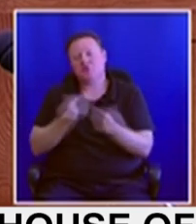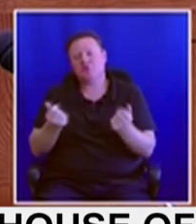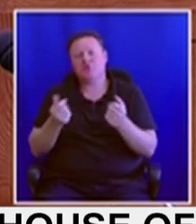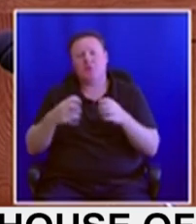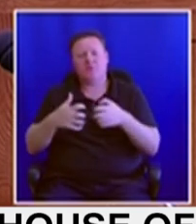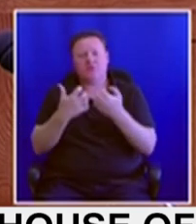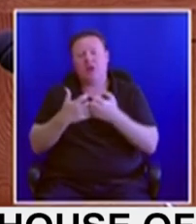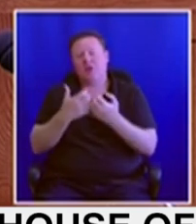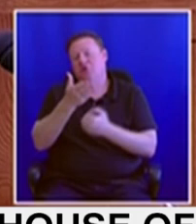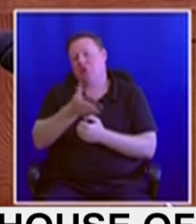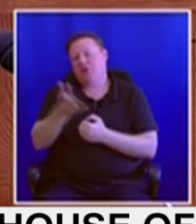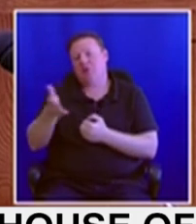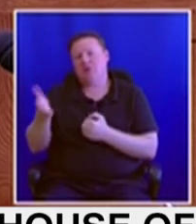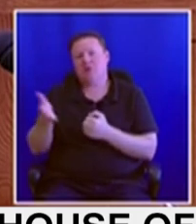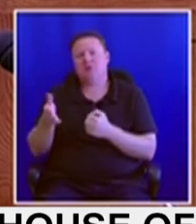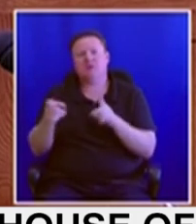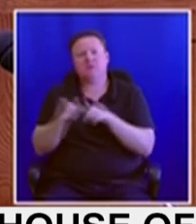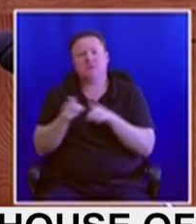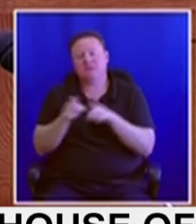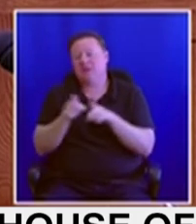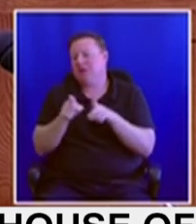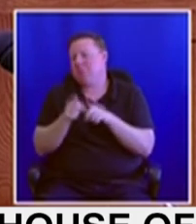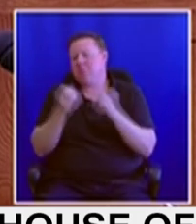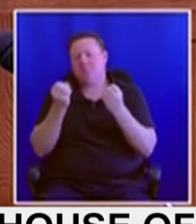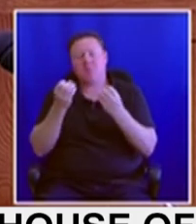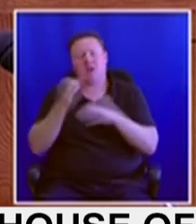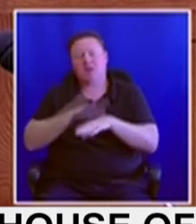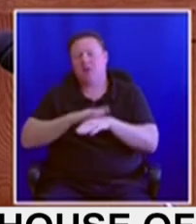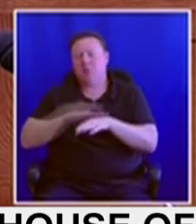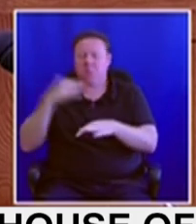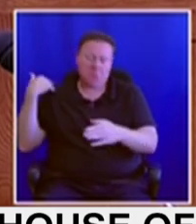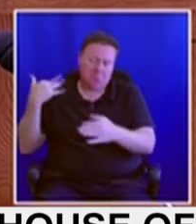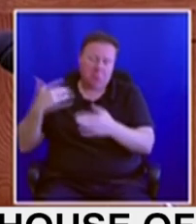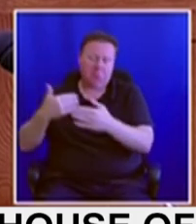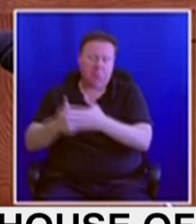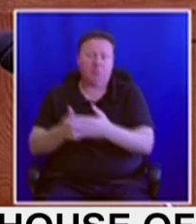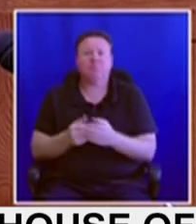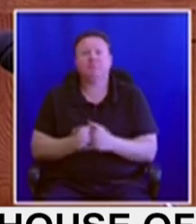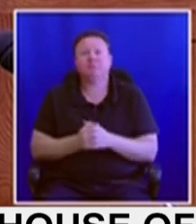challenges as we did many times in the past.